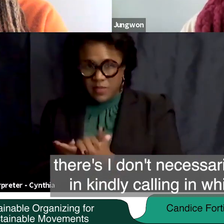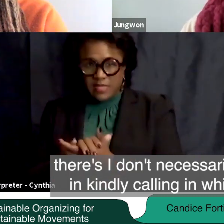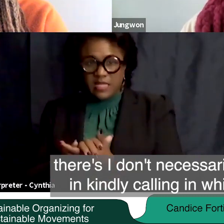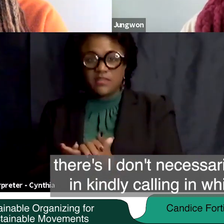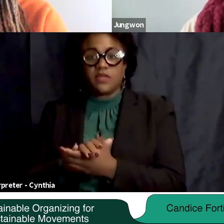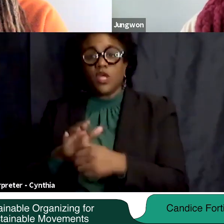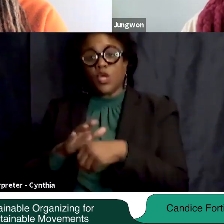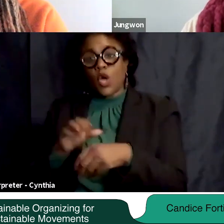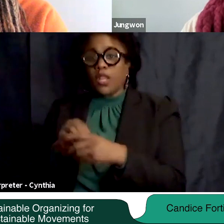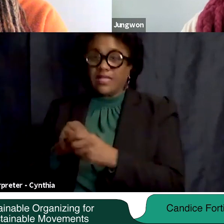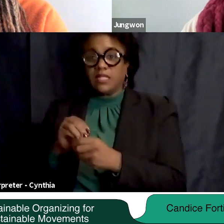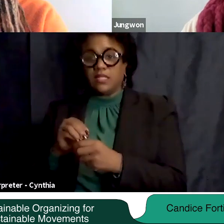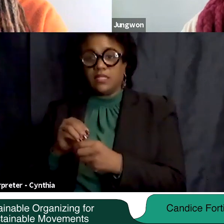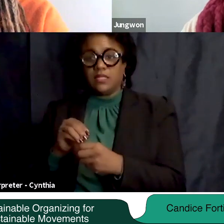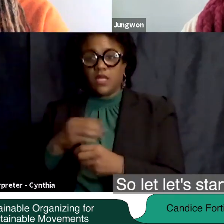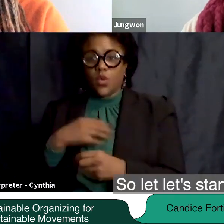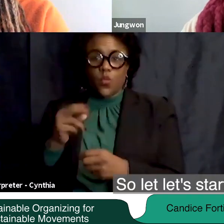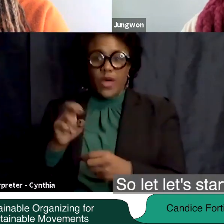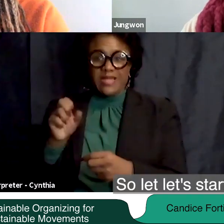in whiteness.